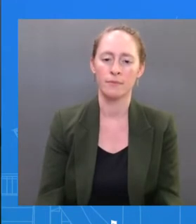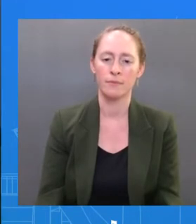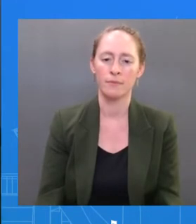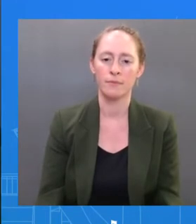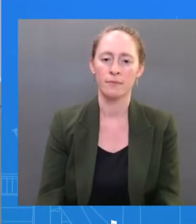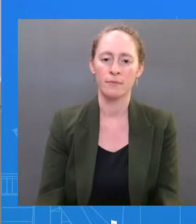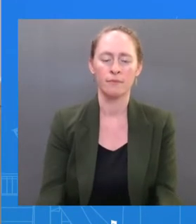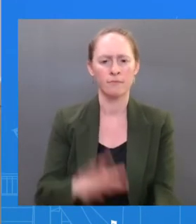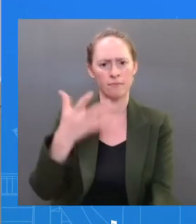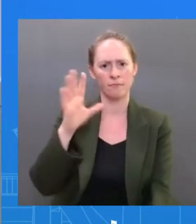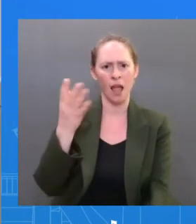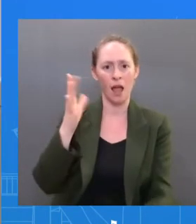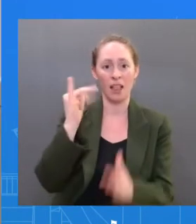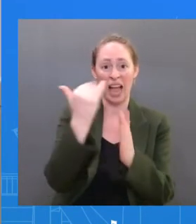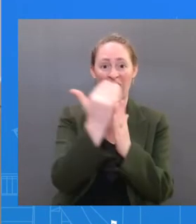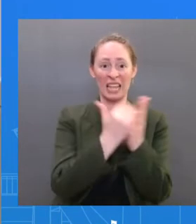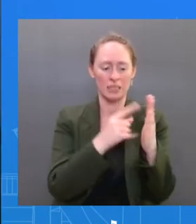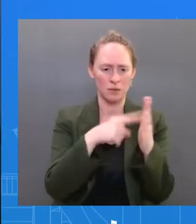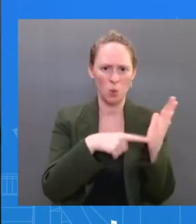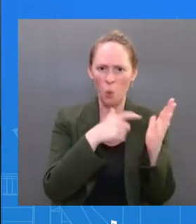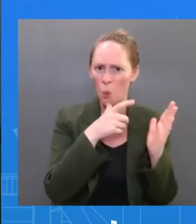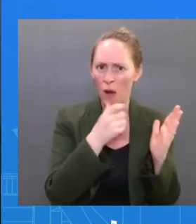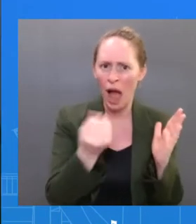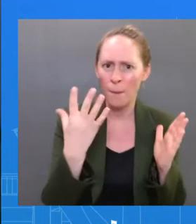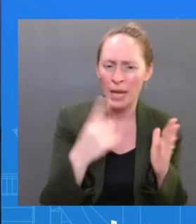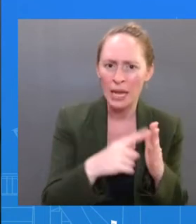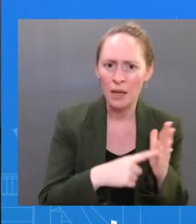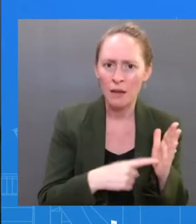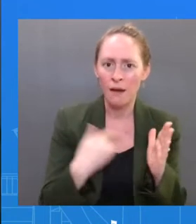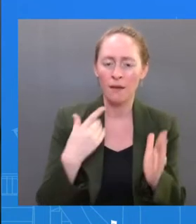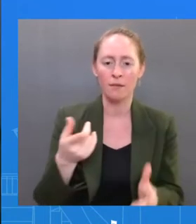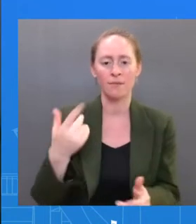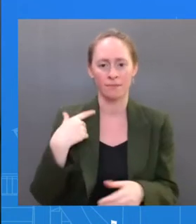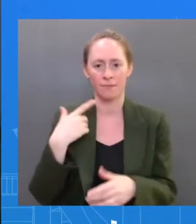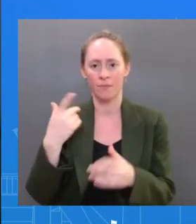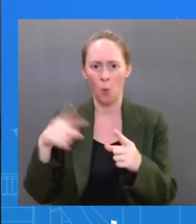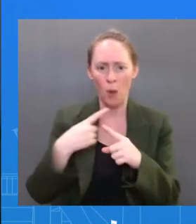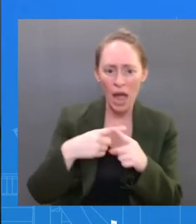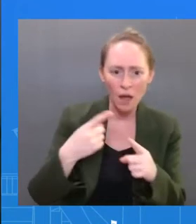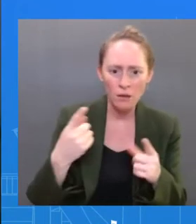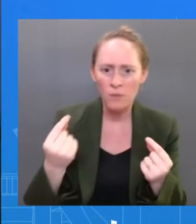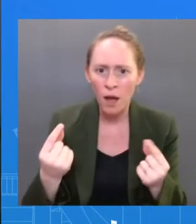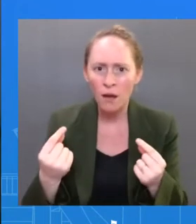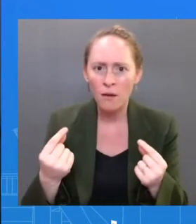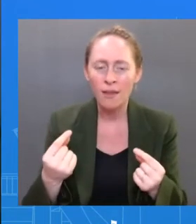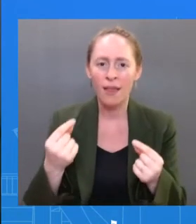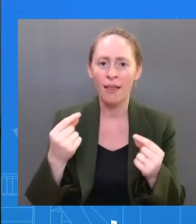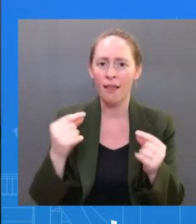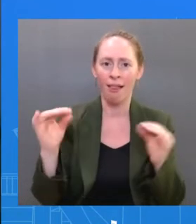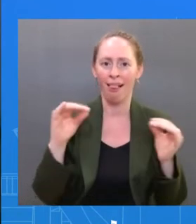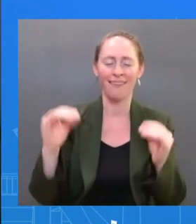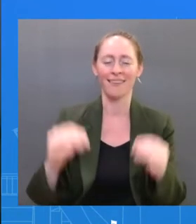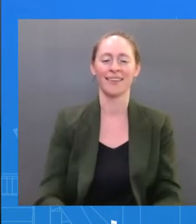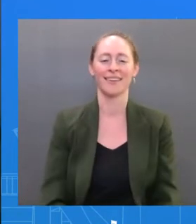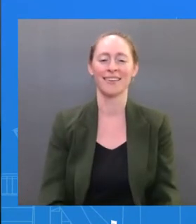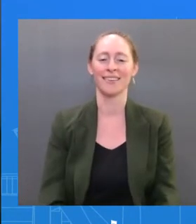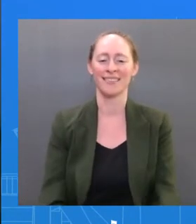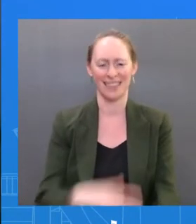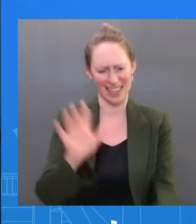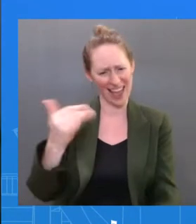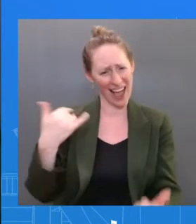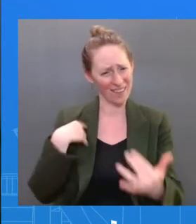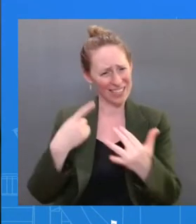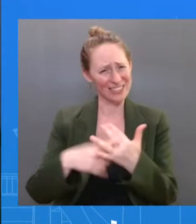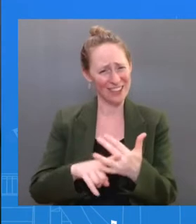The To this point, how many have been — Dr. I'm just saying we're just starting our process. I don't have a number to read out to you. I told you that he called the members — the congressional